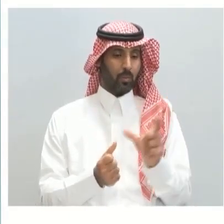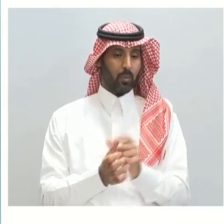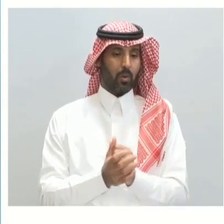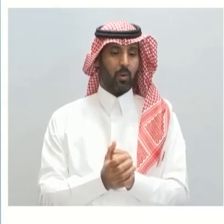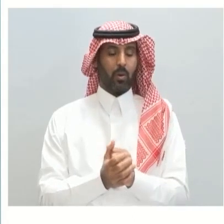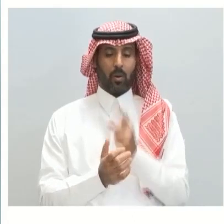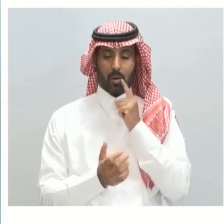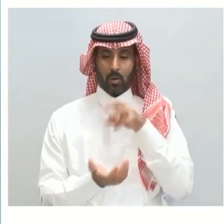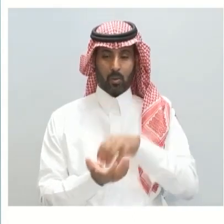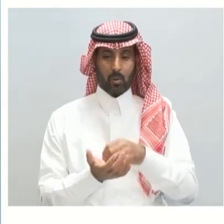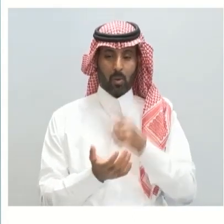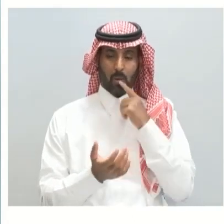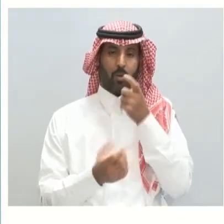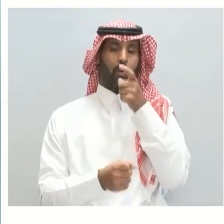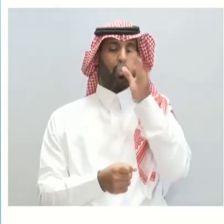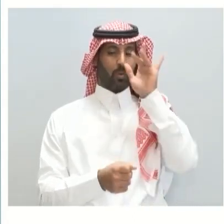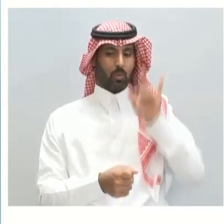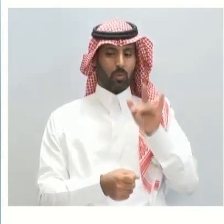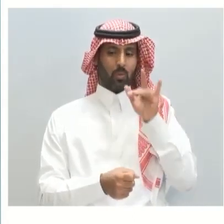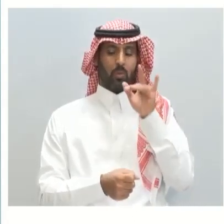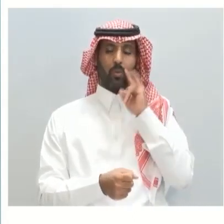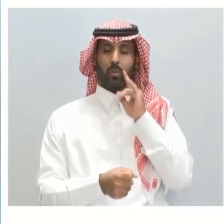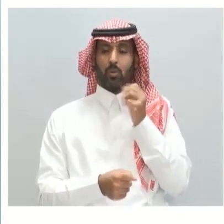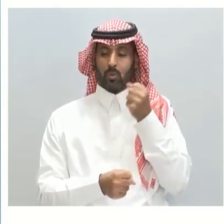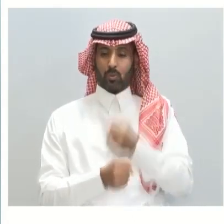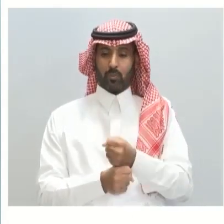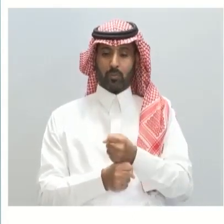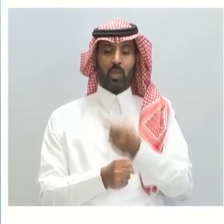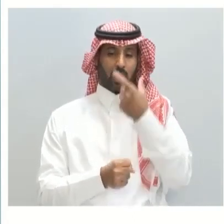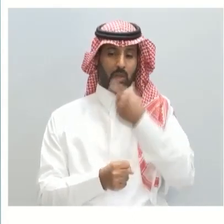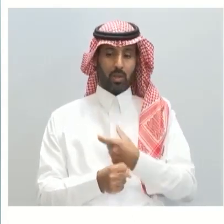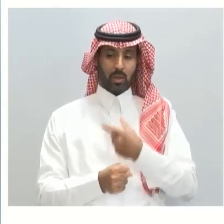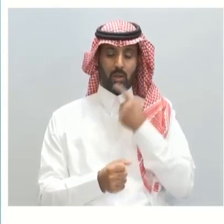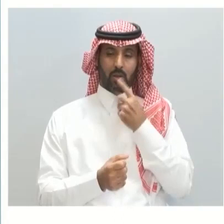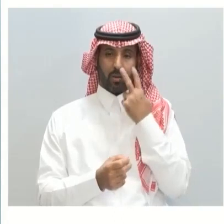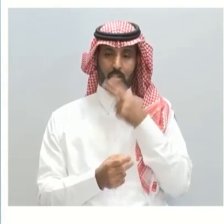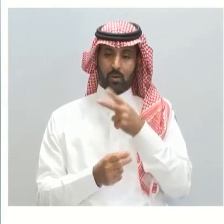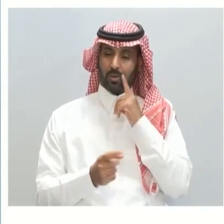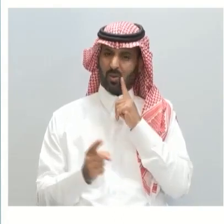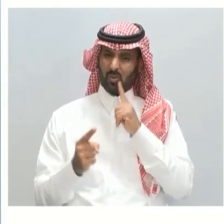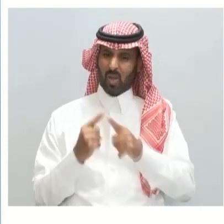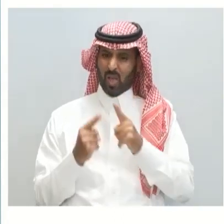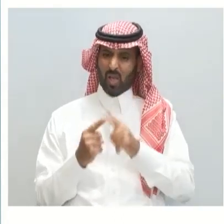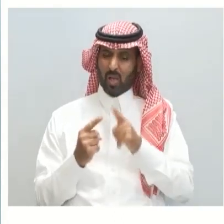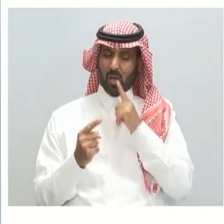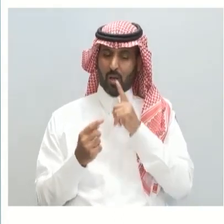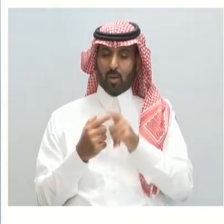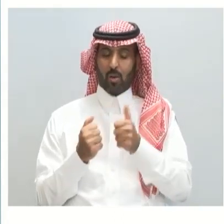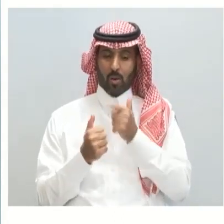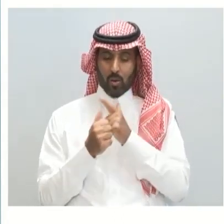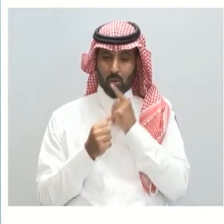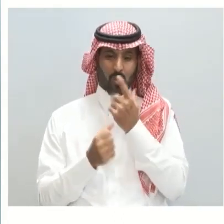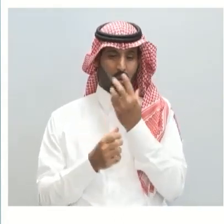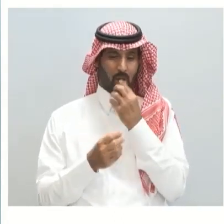it means the position of one's body when they are sitting or standing, combat, to fight, deficiency, shortage